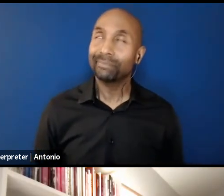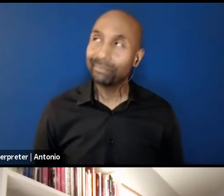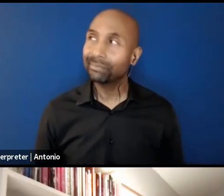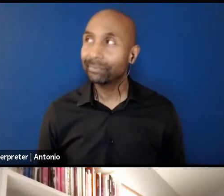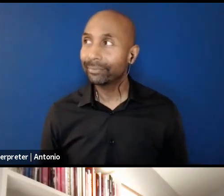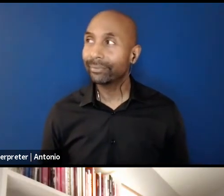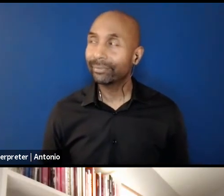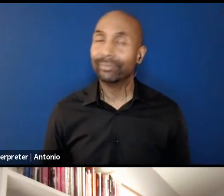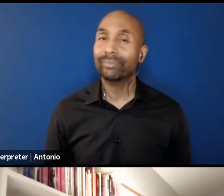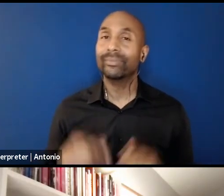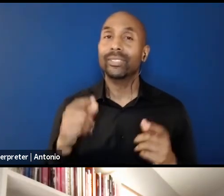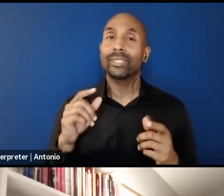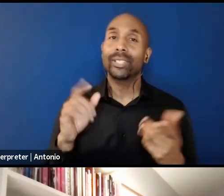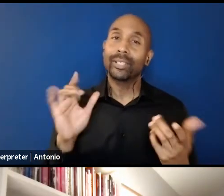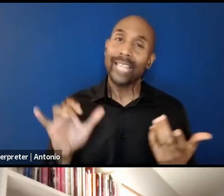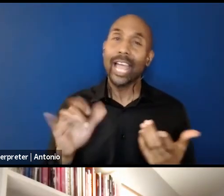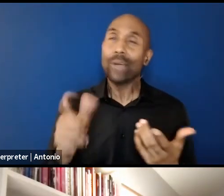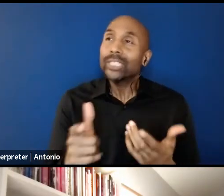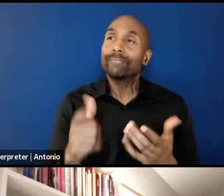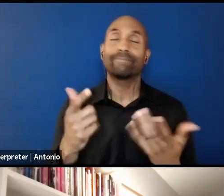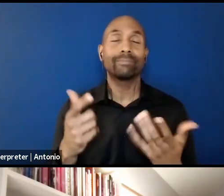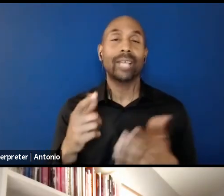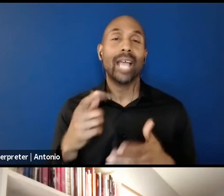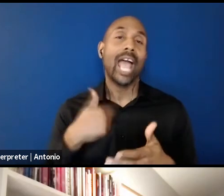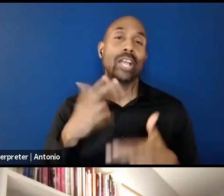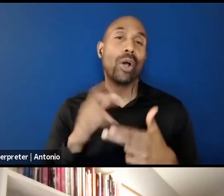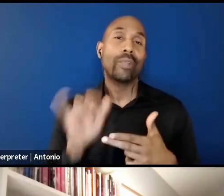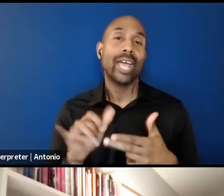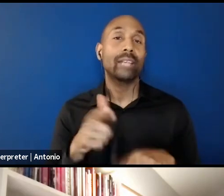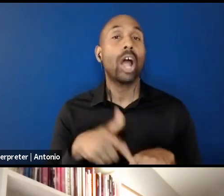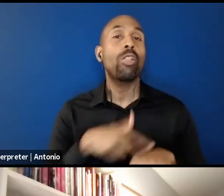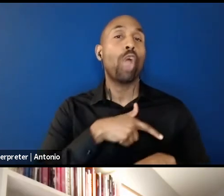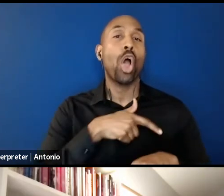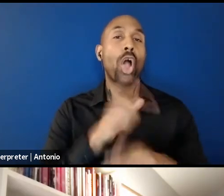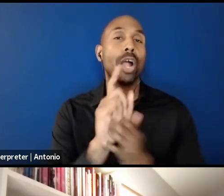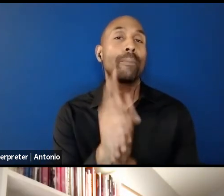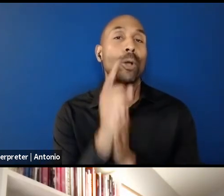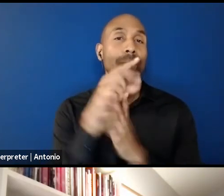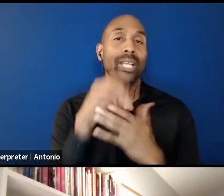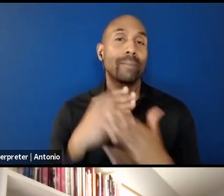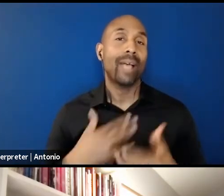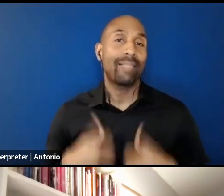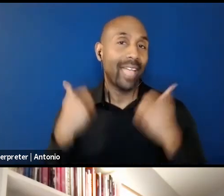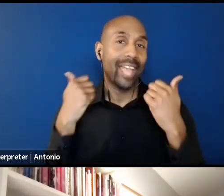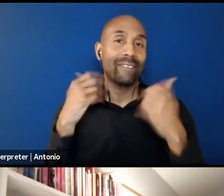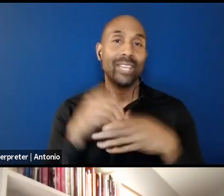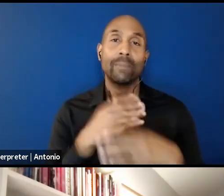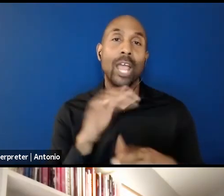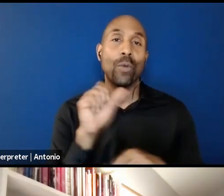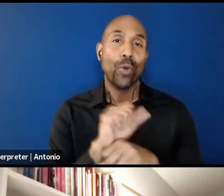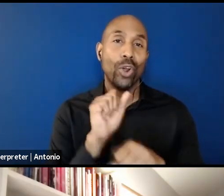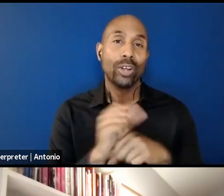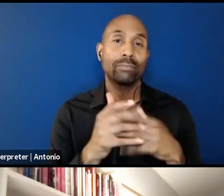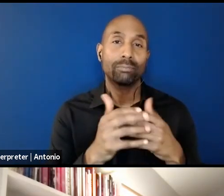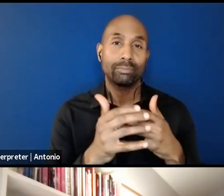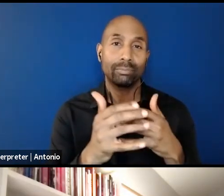of that kind of long moment in my life and in my work.